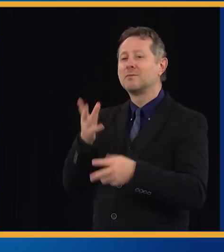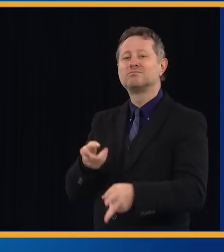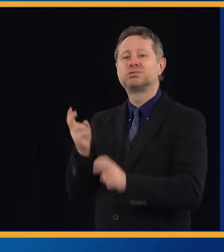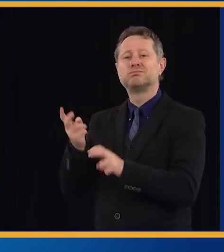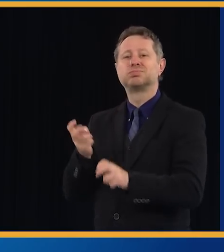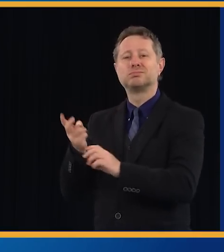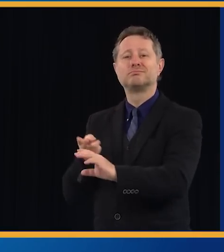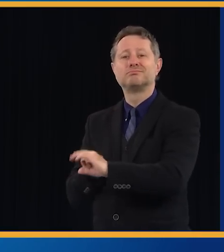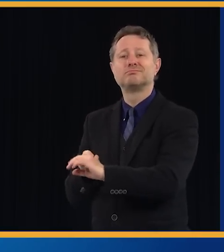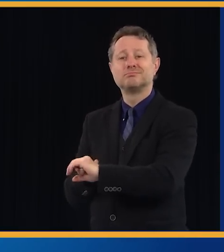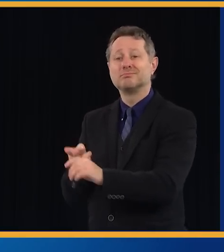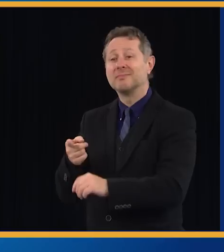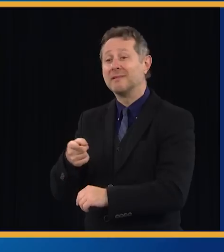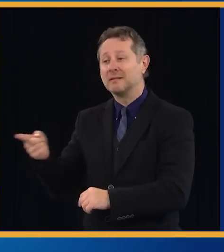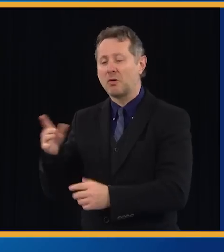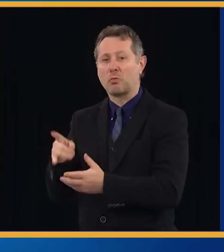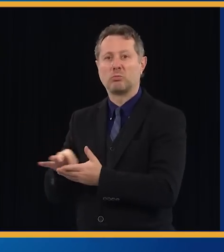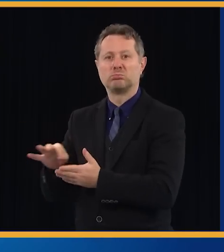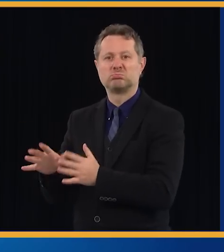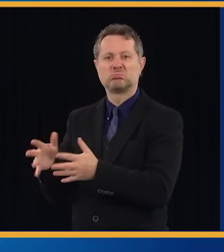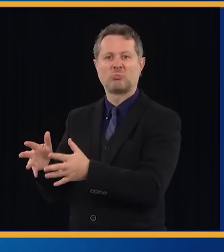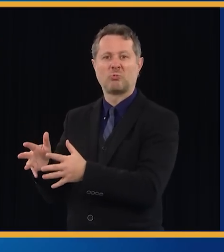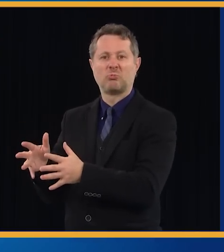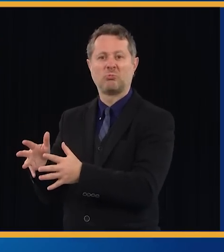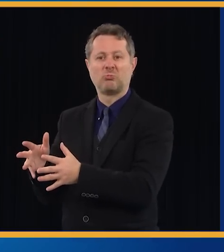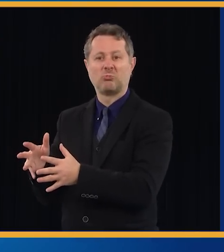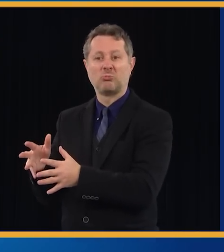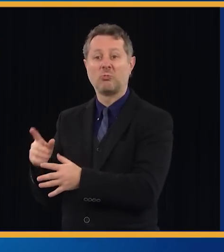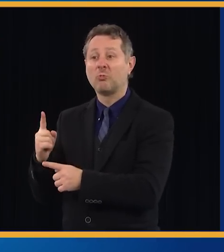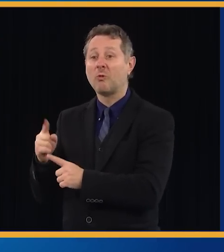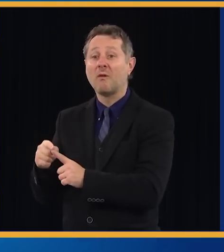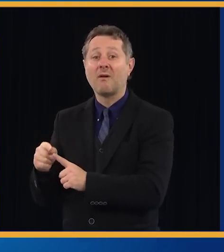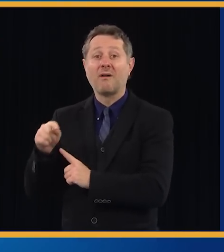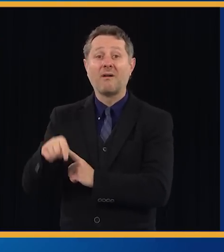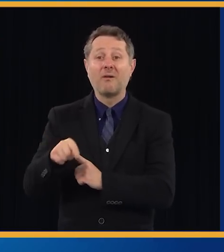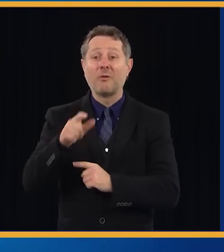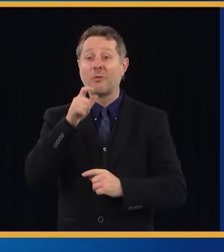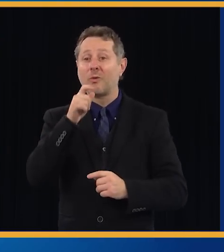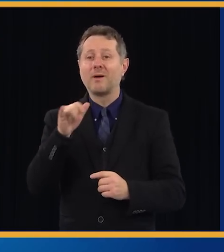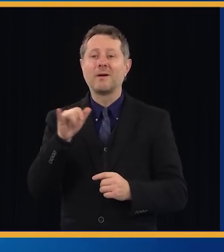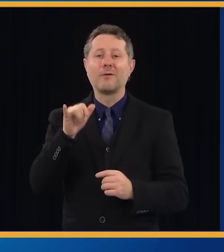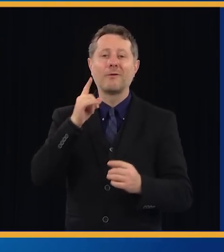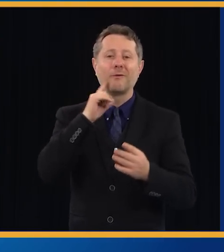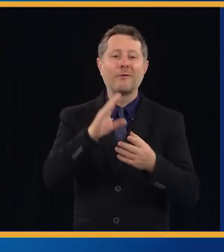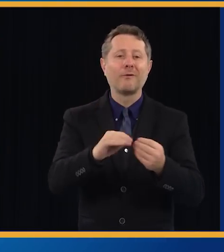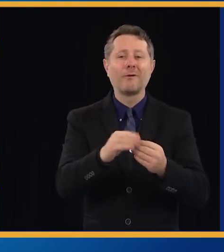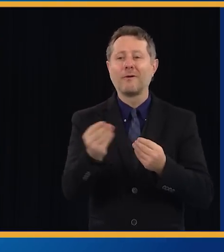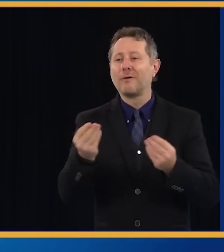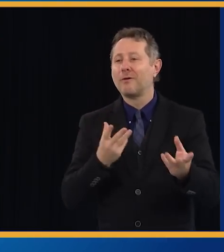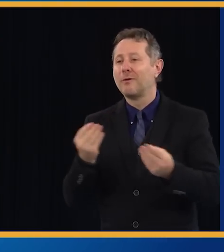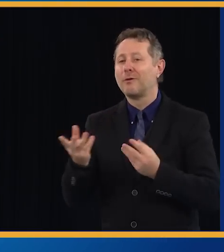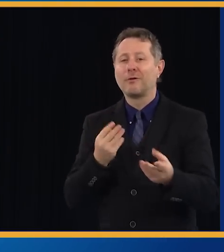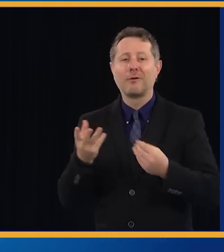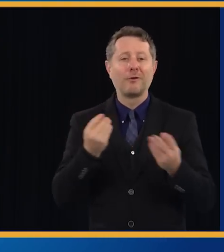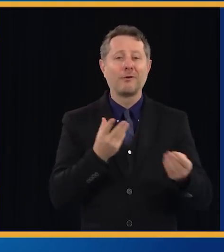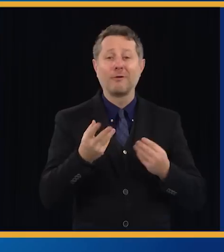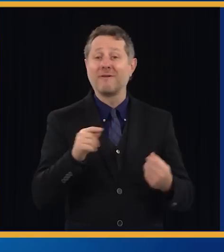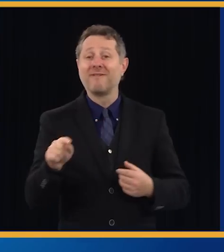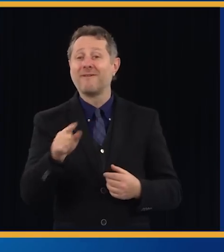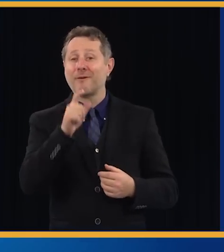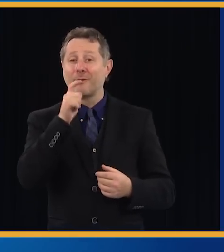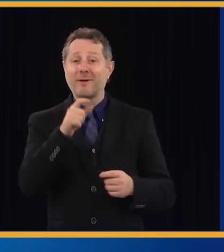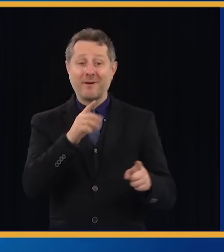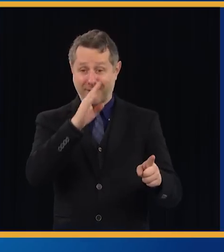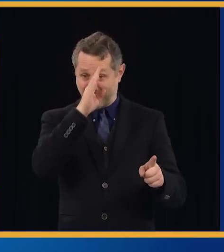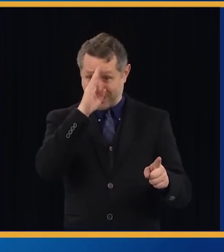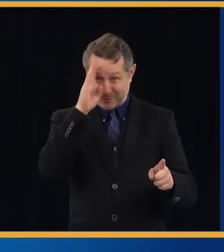we know. And then from that, you've had all sorts of anecdotal extrapolations on the hospitalization